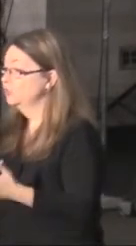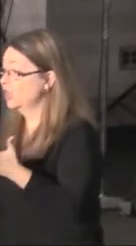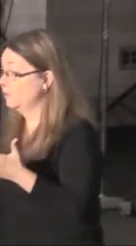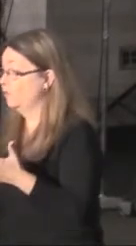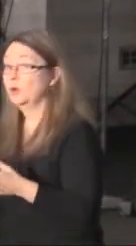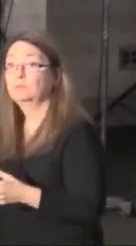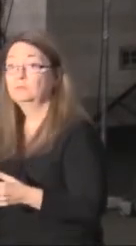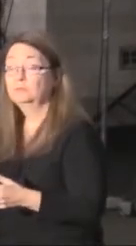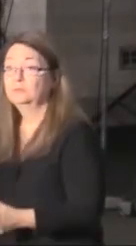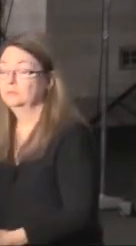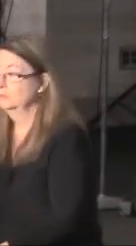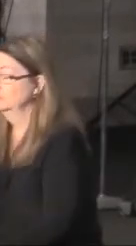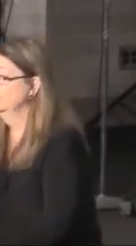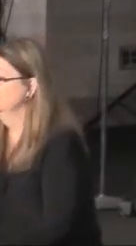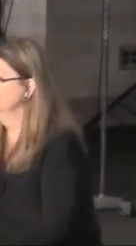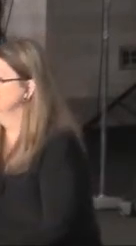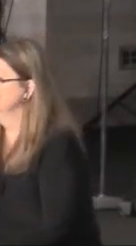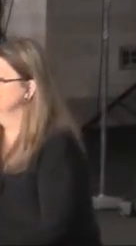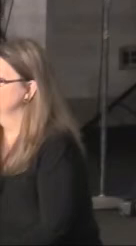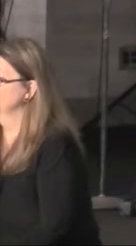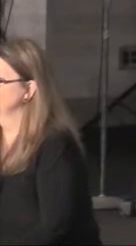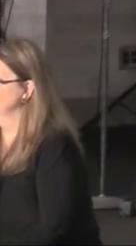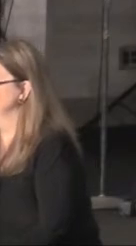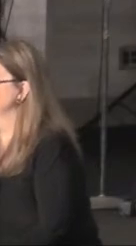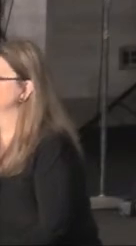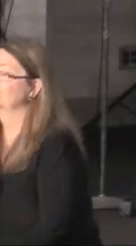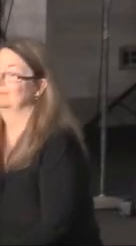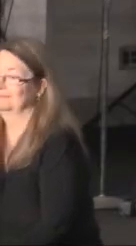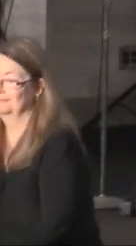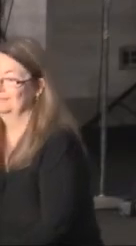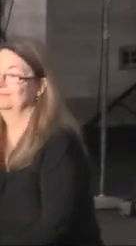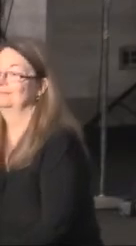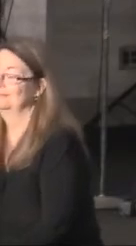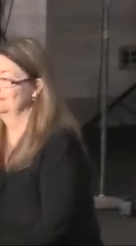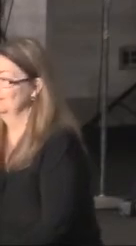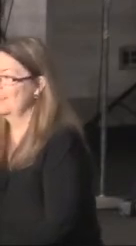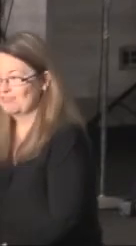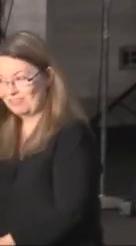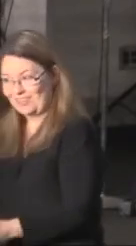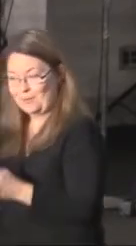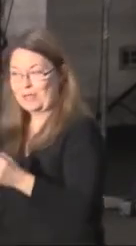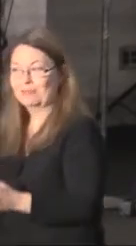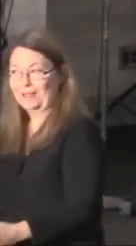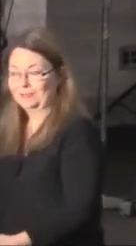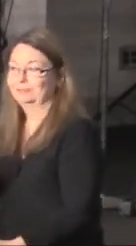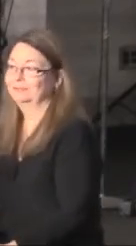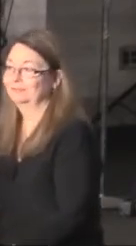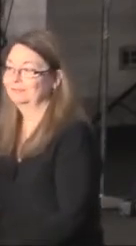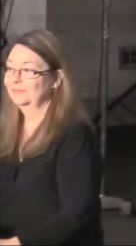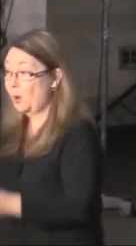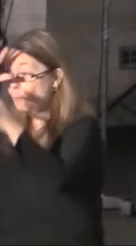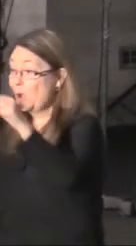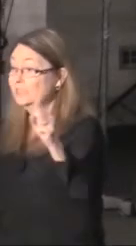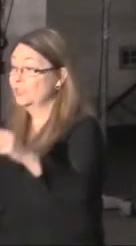saints greet you, especially those of Caesar's household. I mean, think about that. The President of the